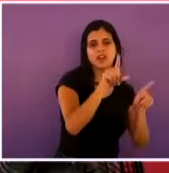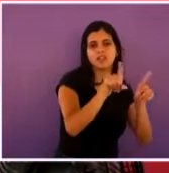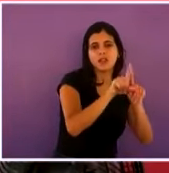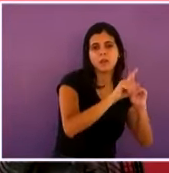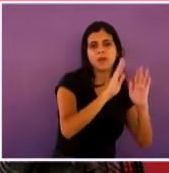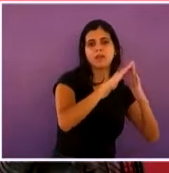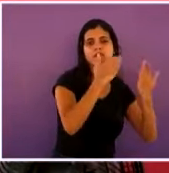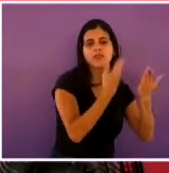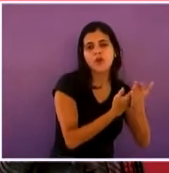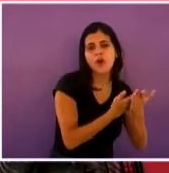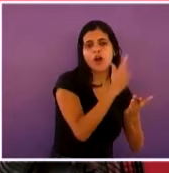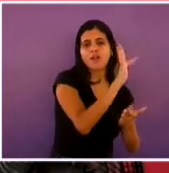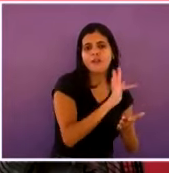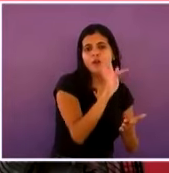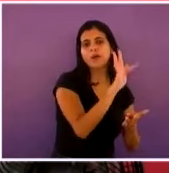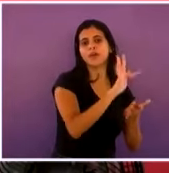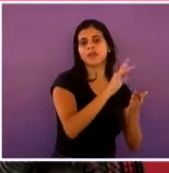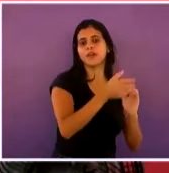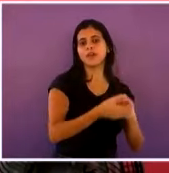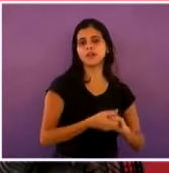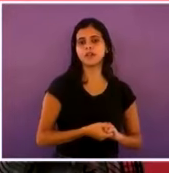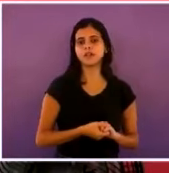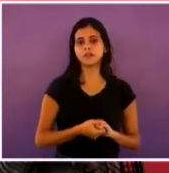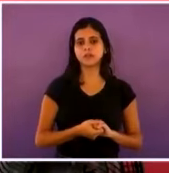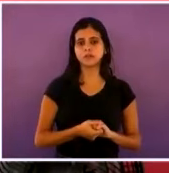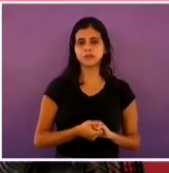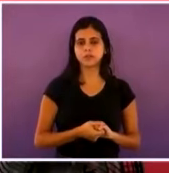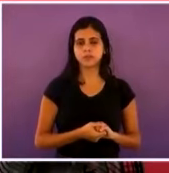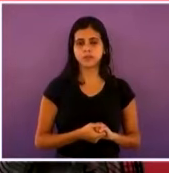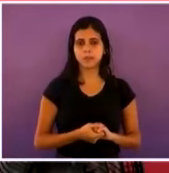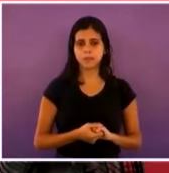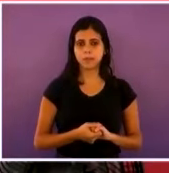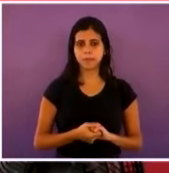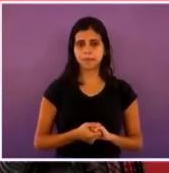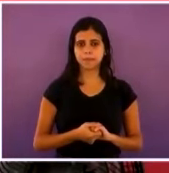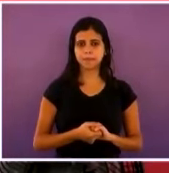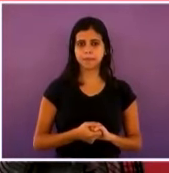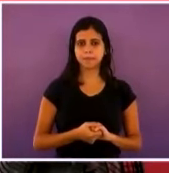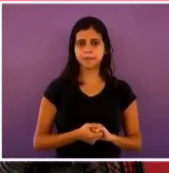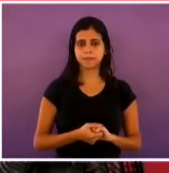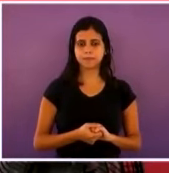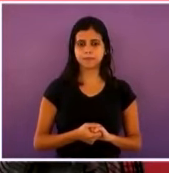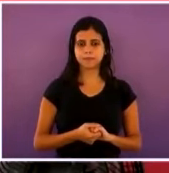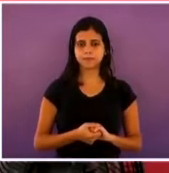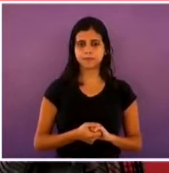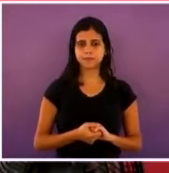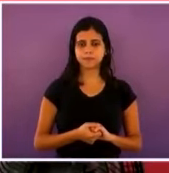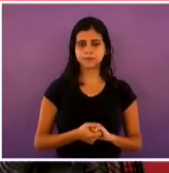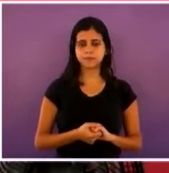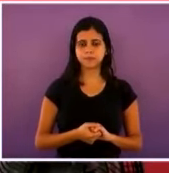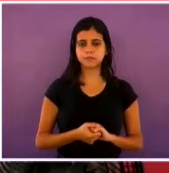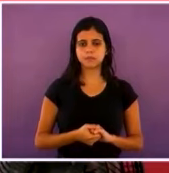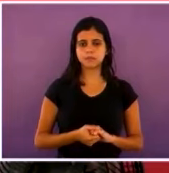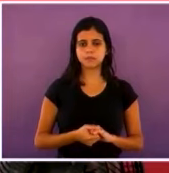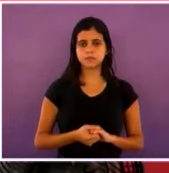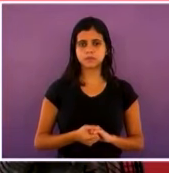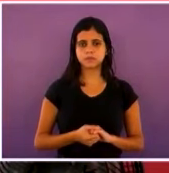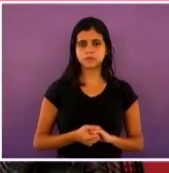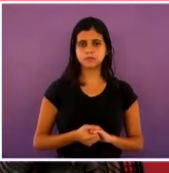escolas. And so they tried to set up Catholic schools wherever they went in order